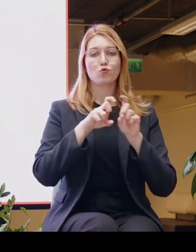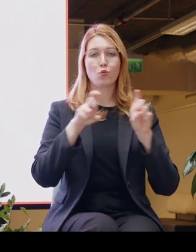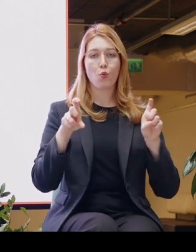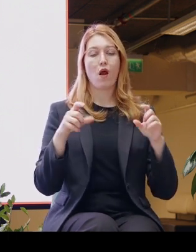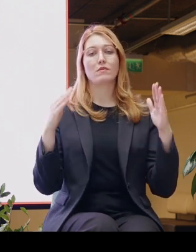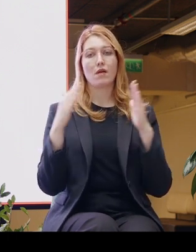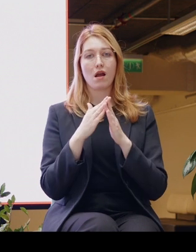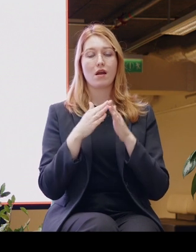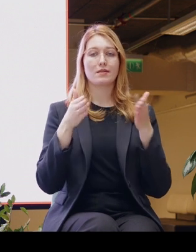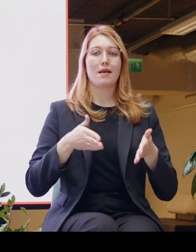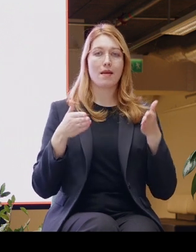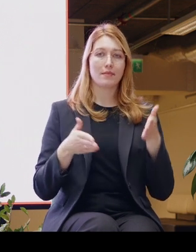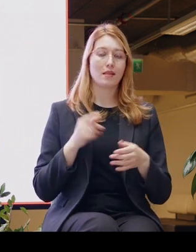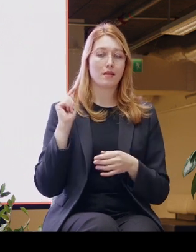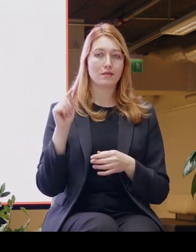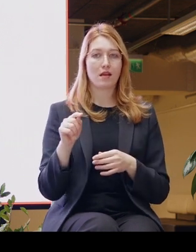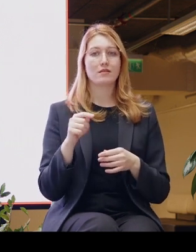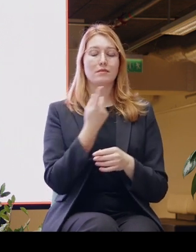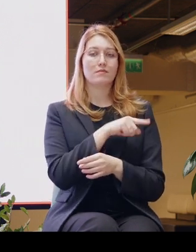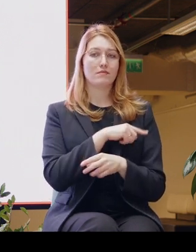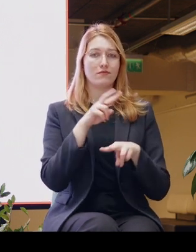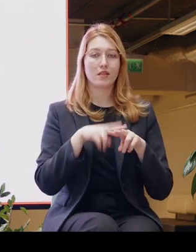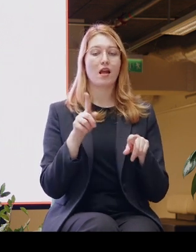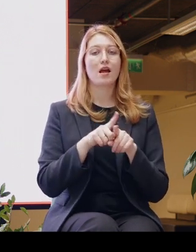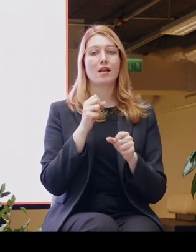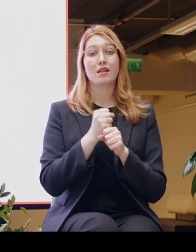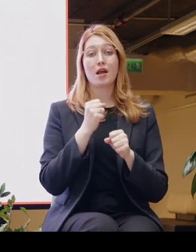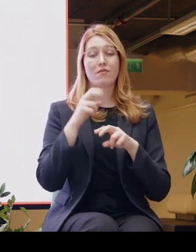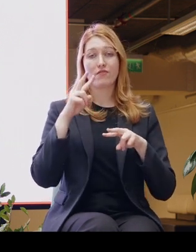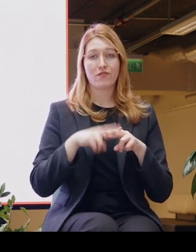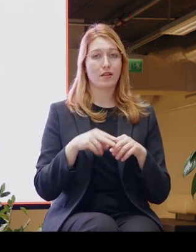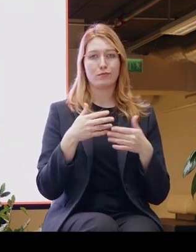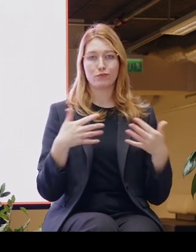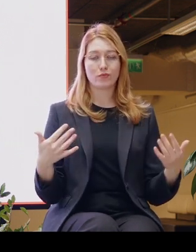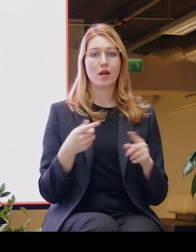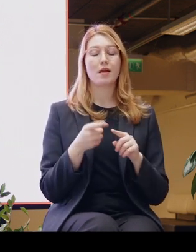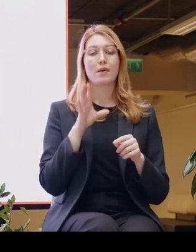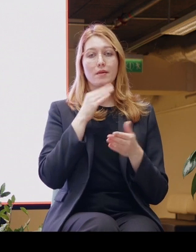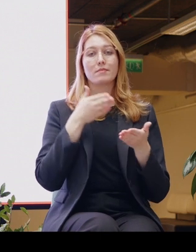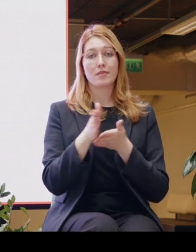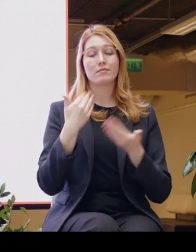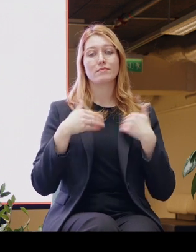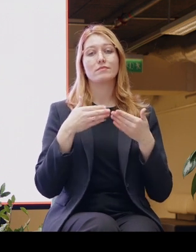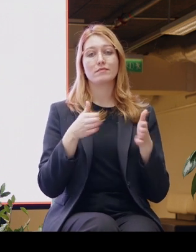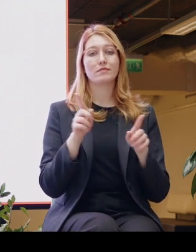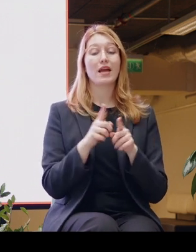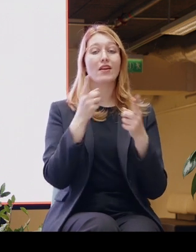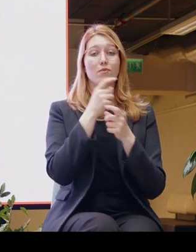housing, hospitals, and workplaces, and also many other. Accessible also needs to be